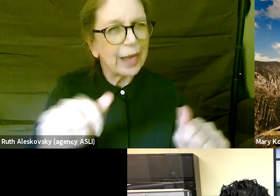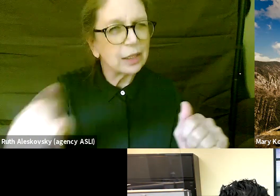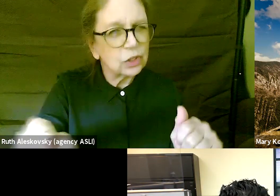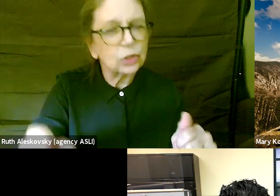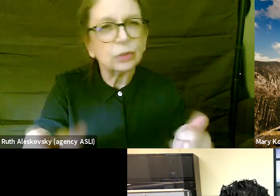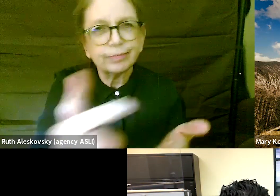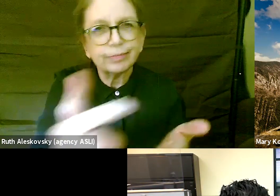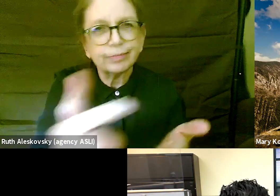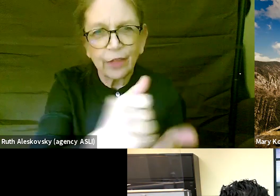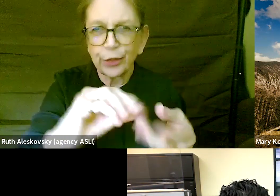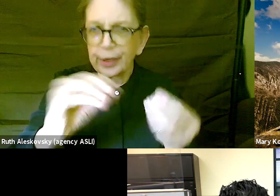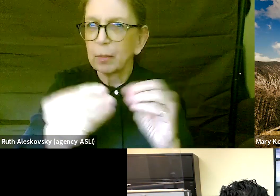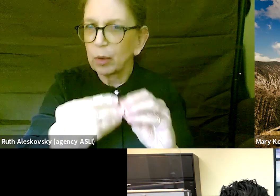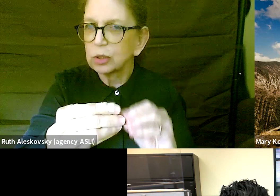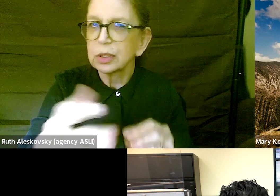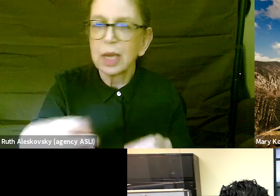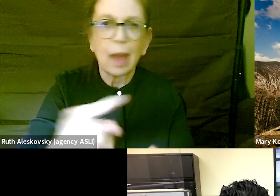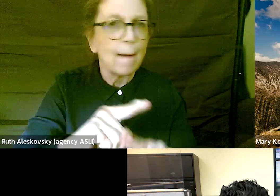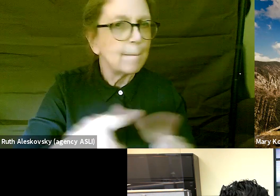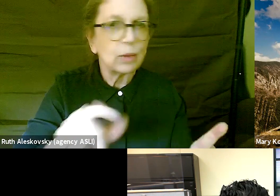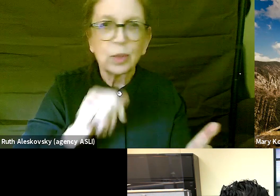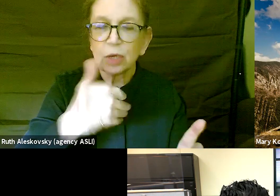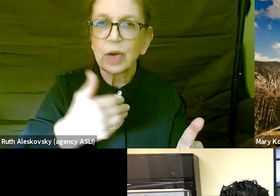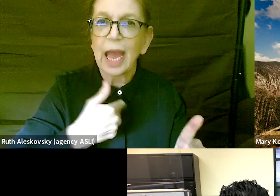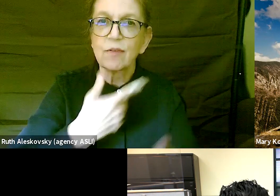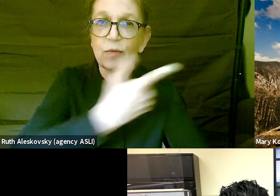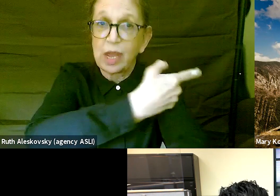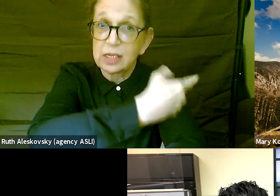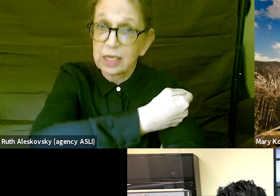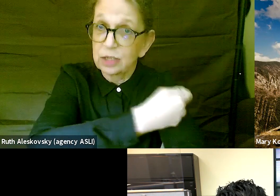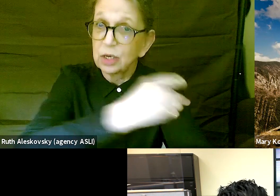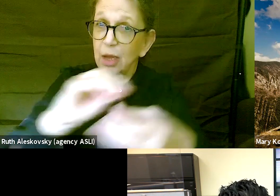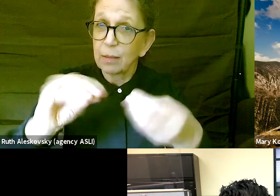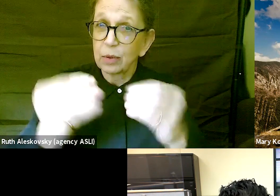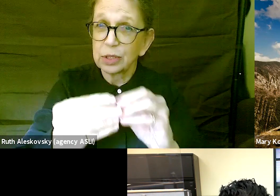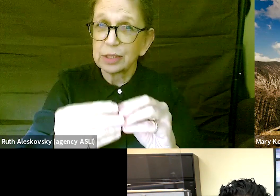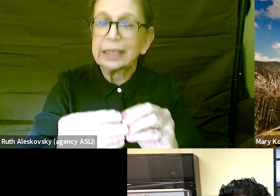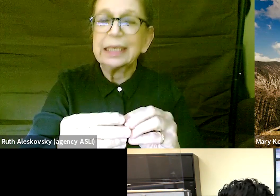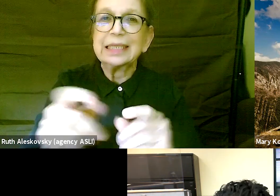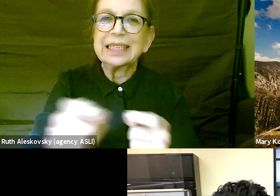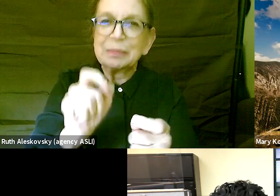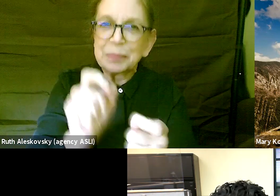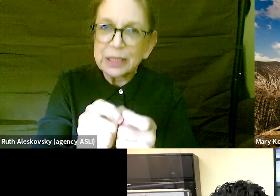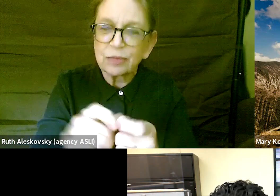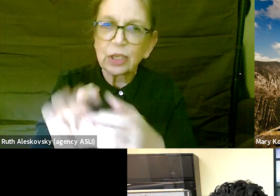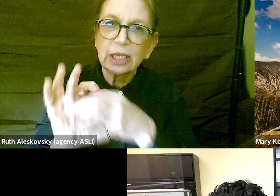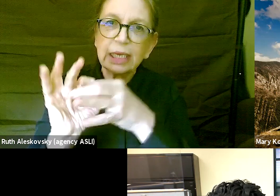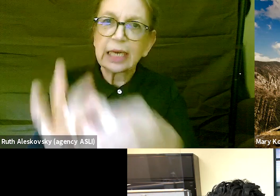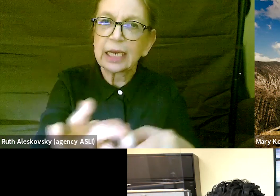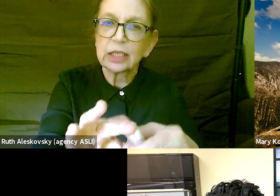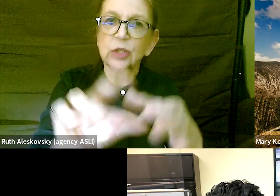have the numbers specifically for disability. What we do have are the citywide numbers.